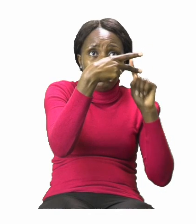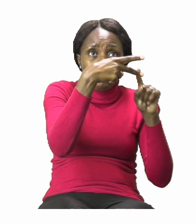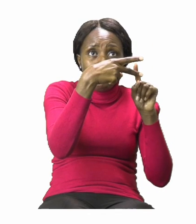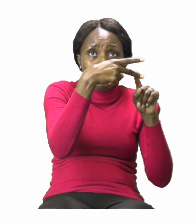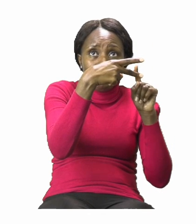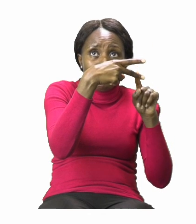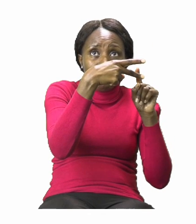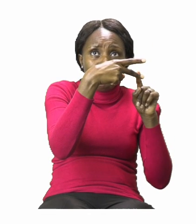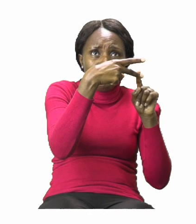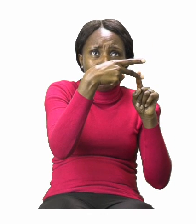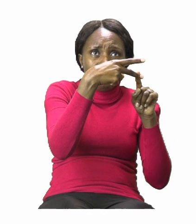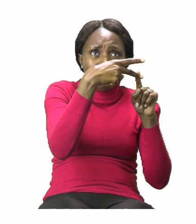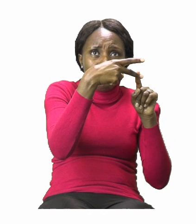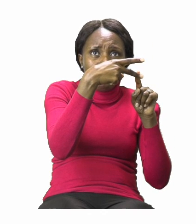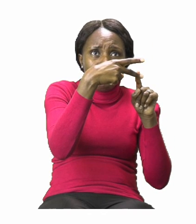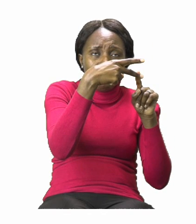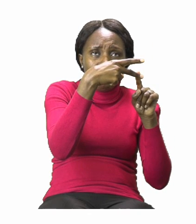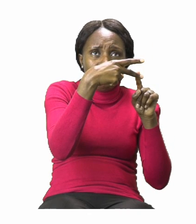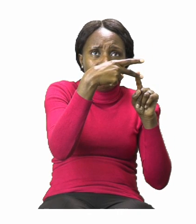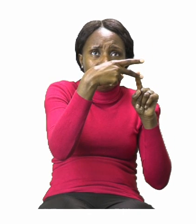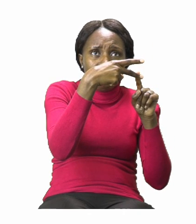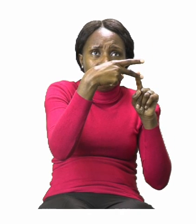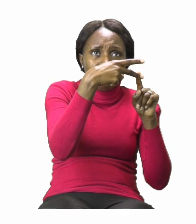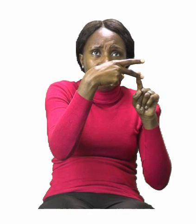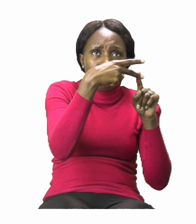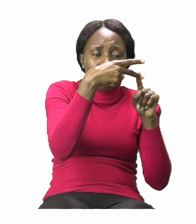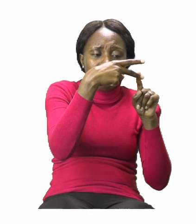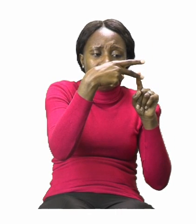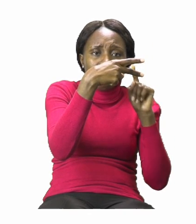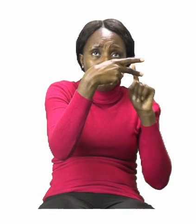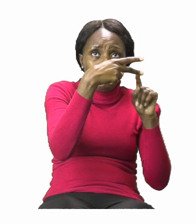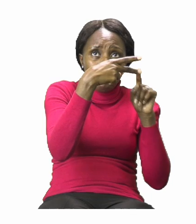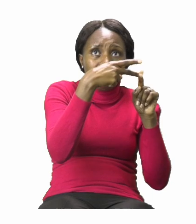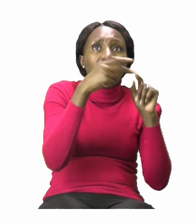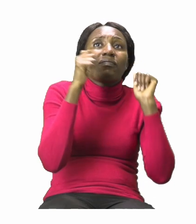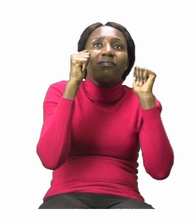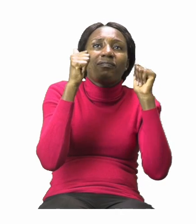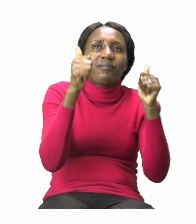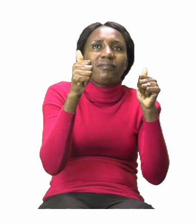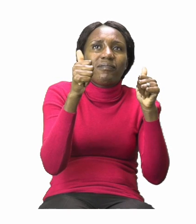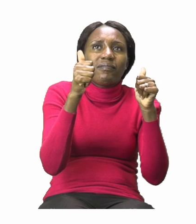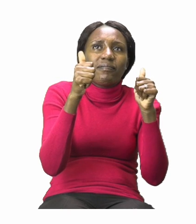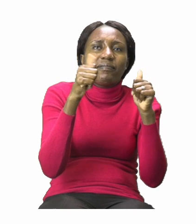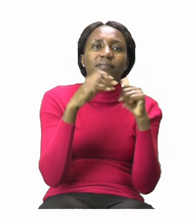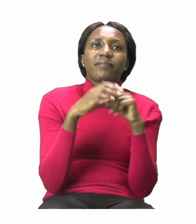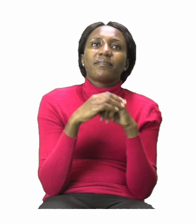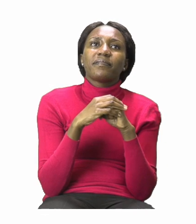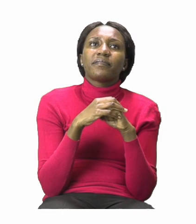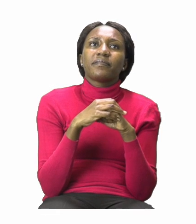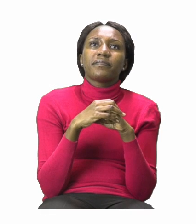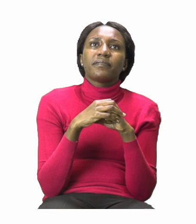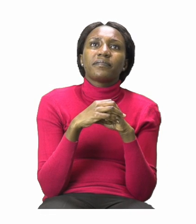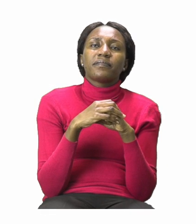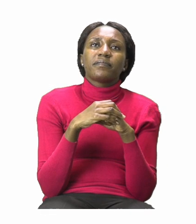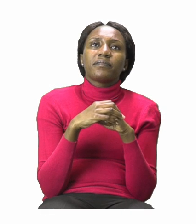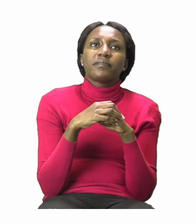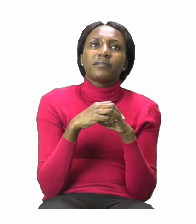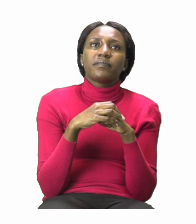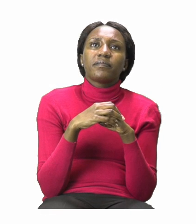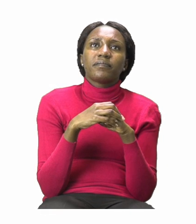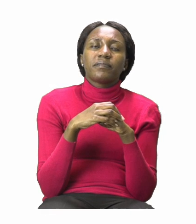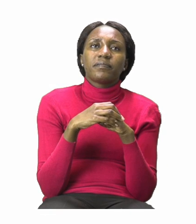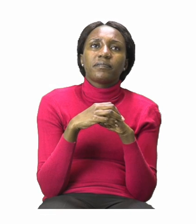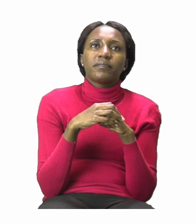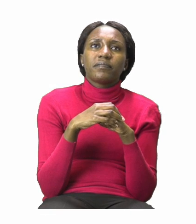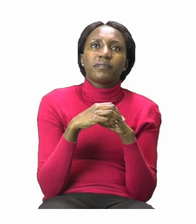the first house, you would be wrong. There are no flowers there. But if